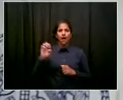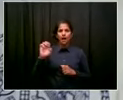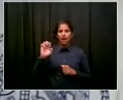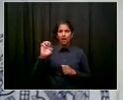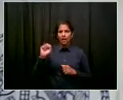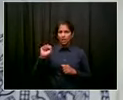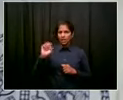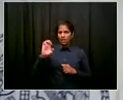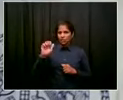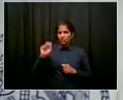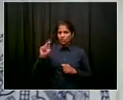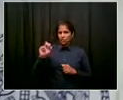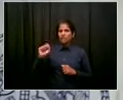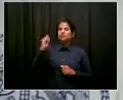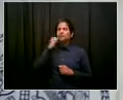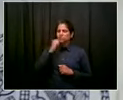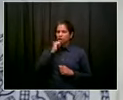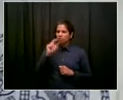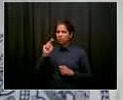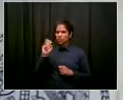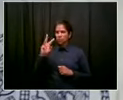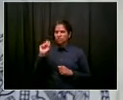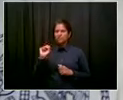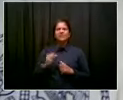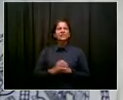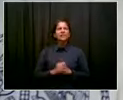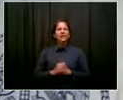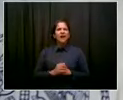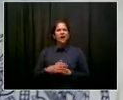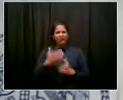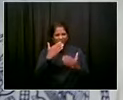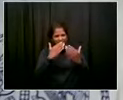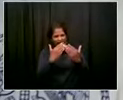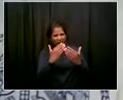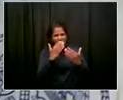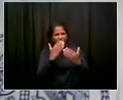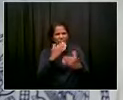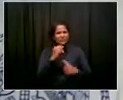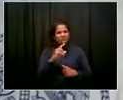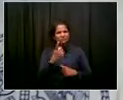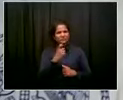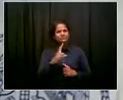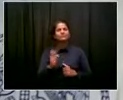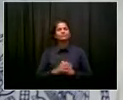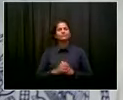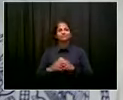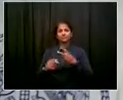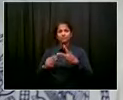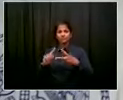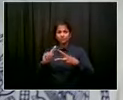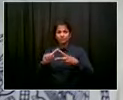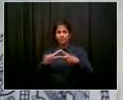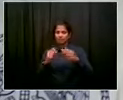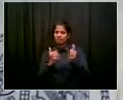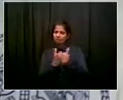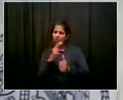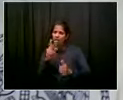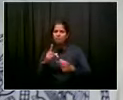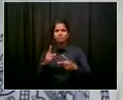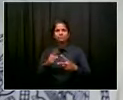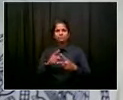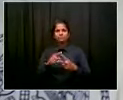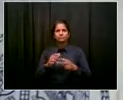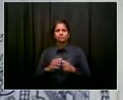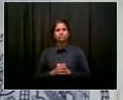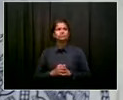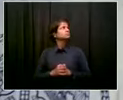yeah thanks for taking my question mayor um i guess yeah following up on jake's question um you know video that circulated